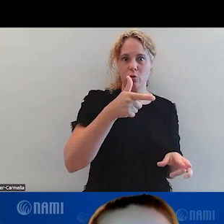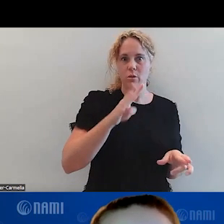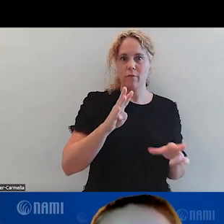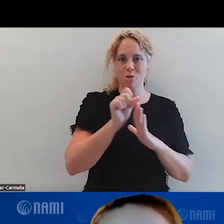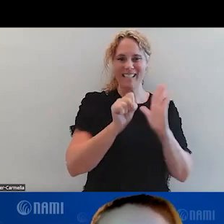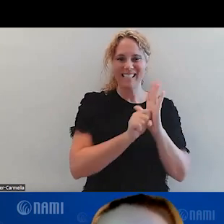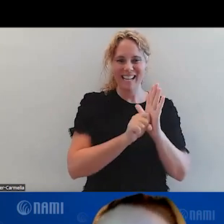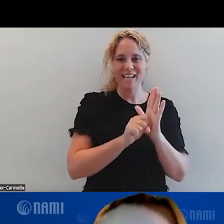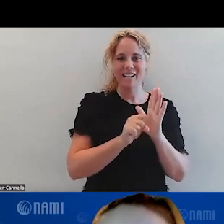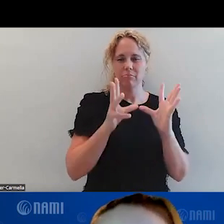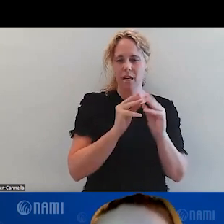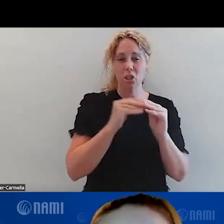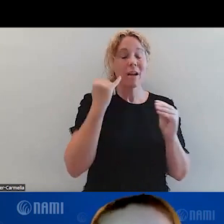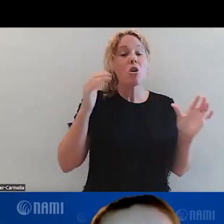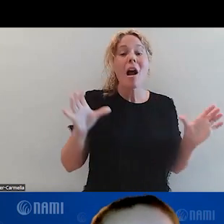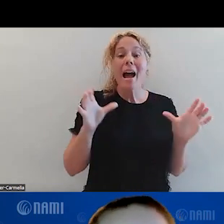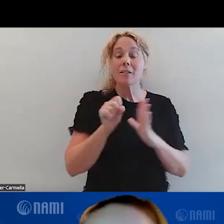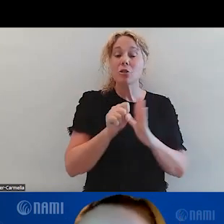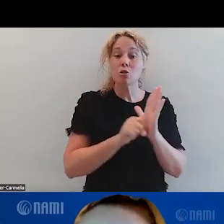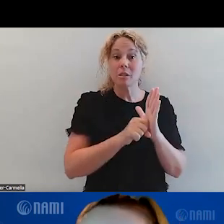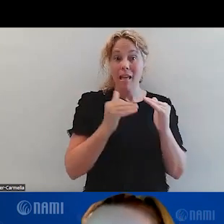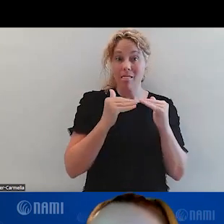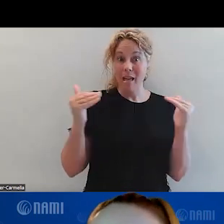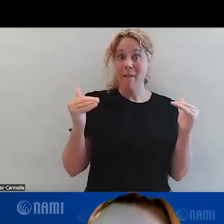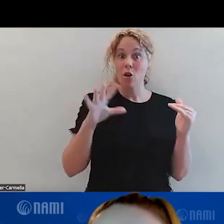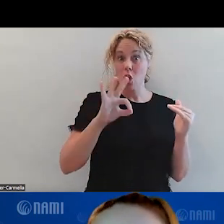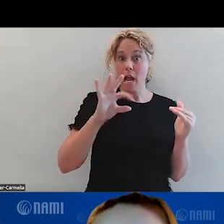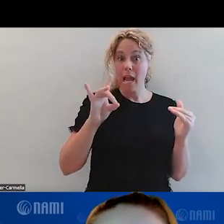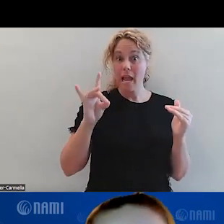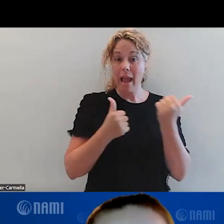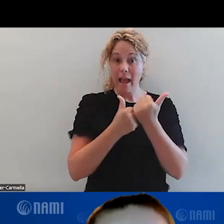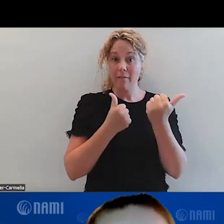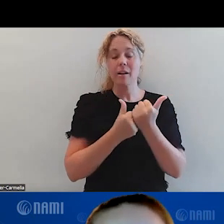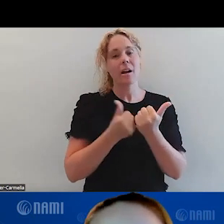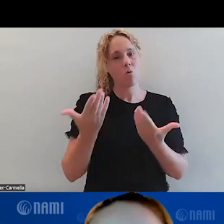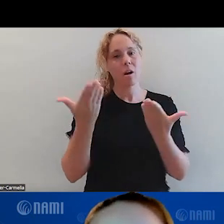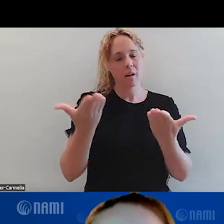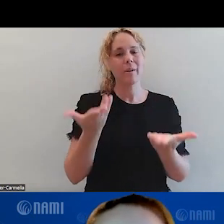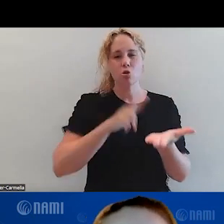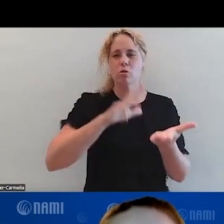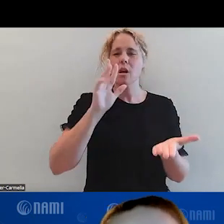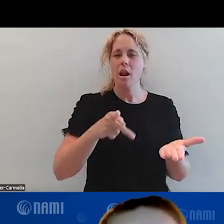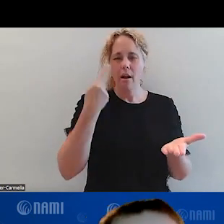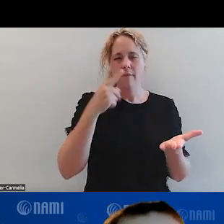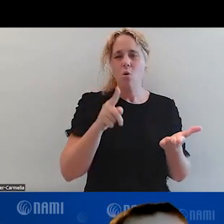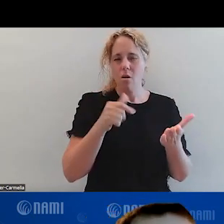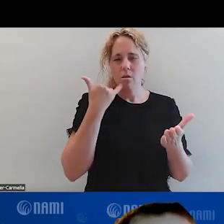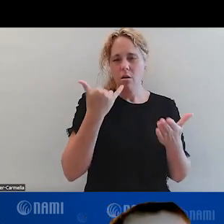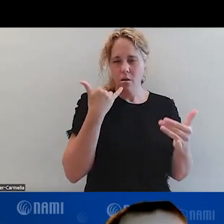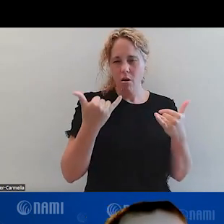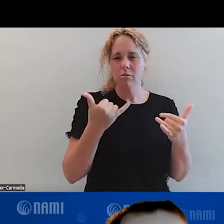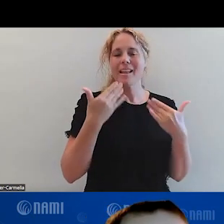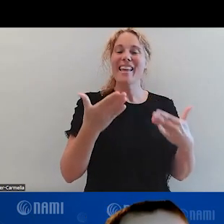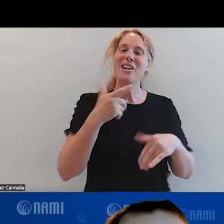if you're active in your state level 98 advocacy, highly recommend signing up for our calls. So thanks for the time,